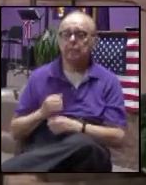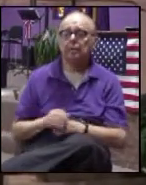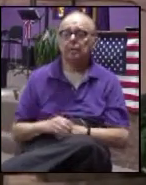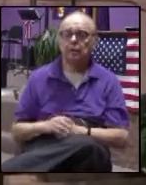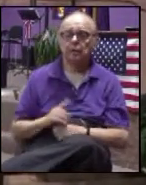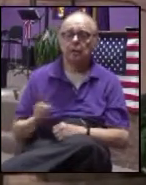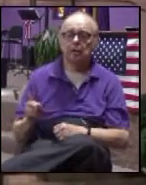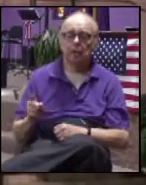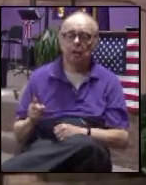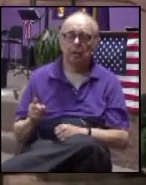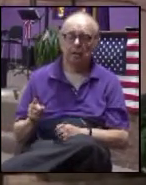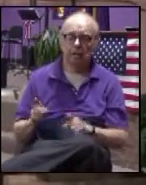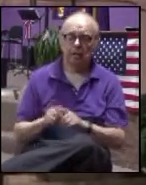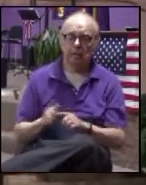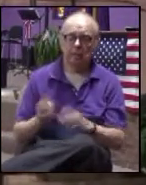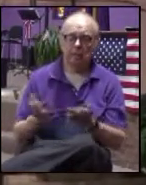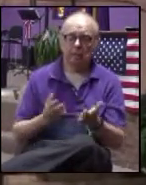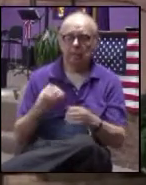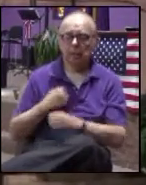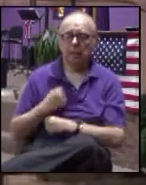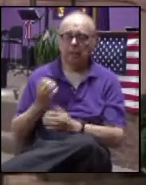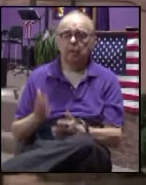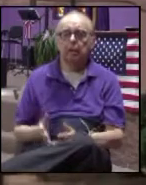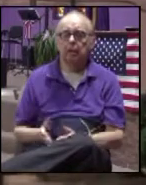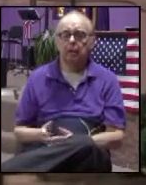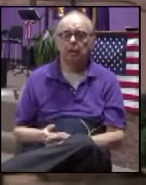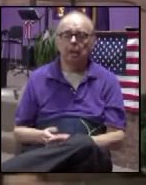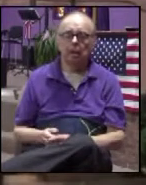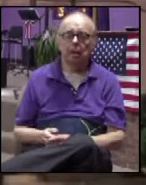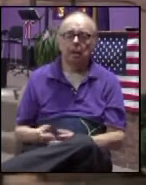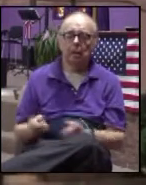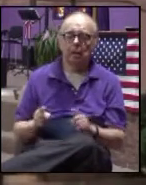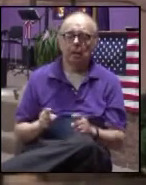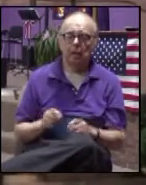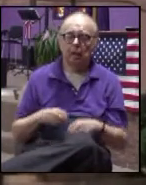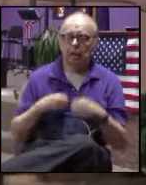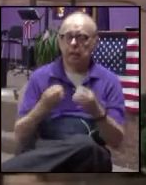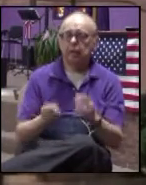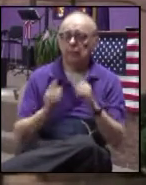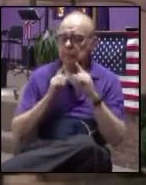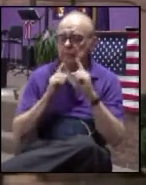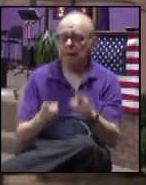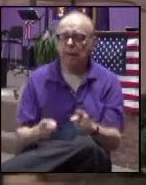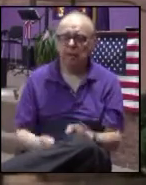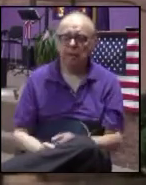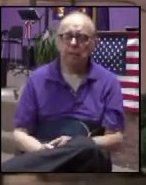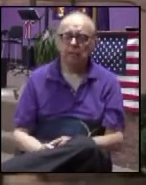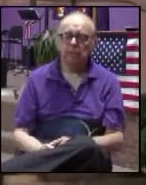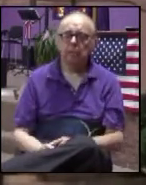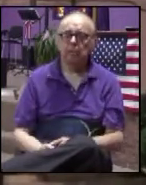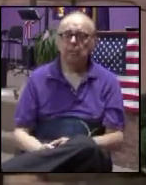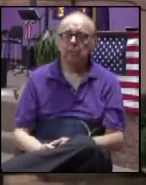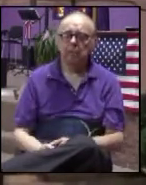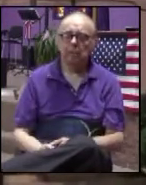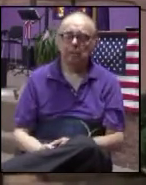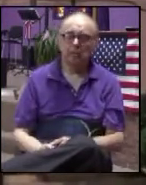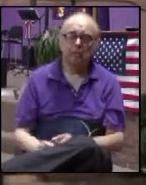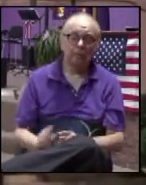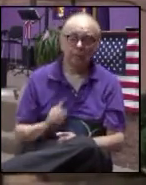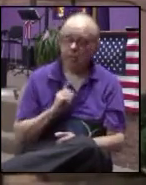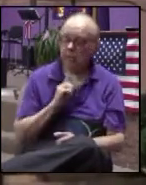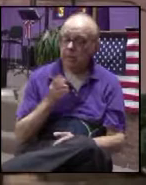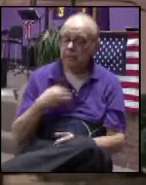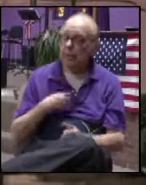For those of you that also served in the military, when you were given a command, was it